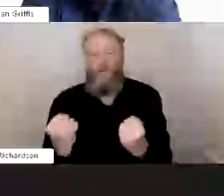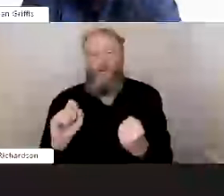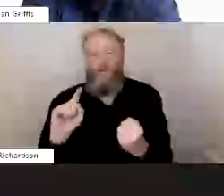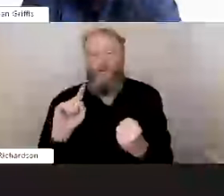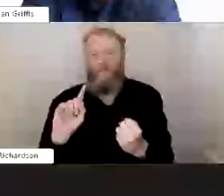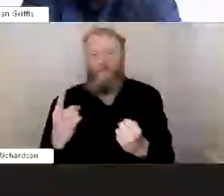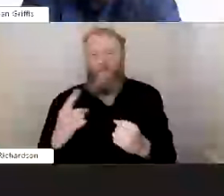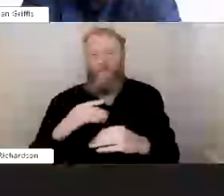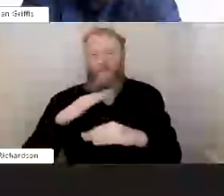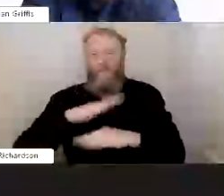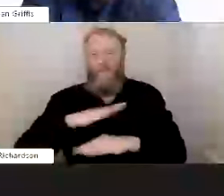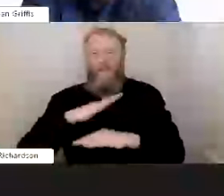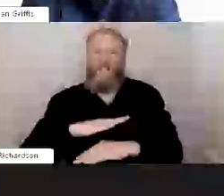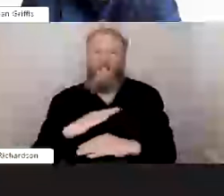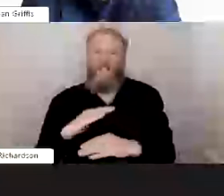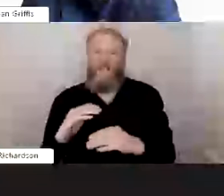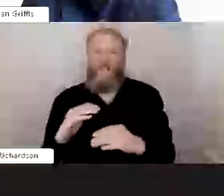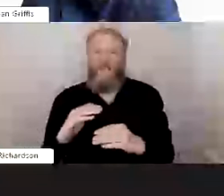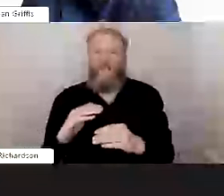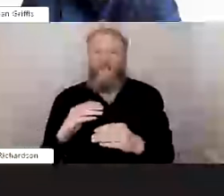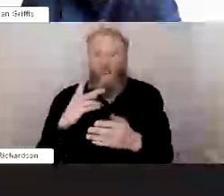by First Nations people.